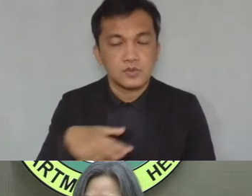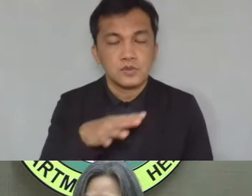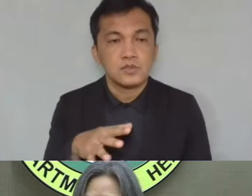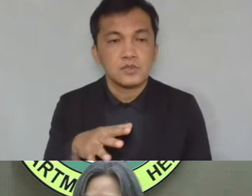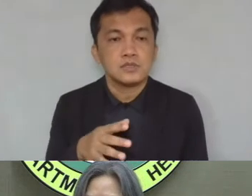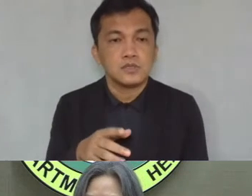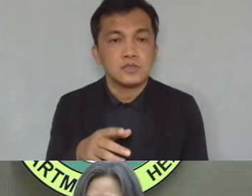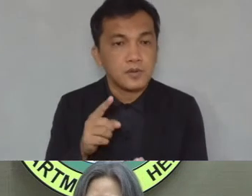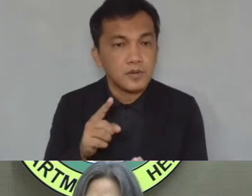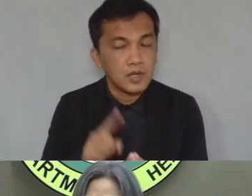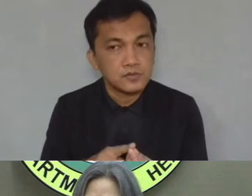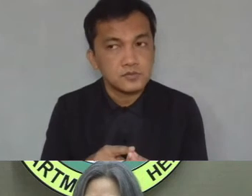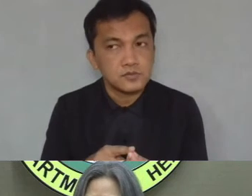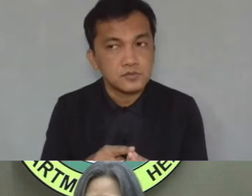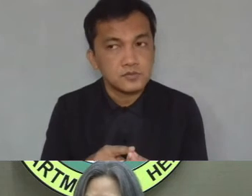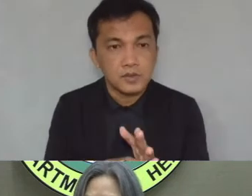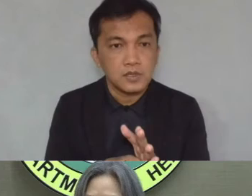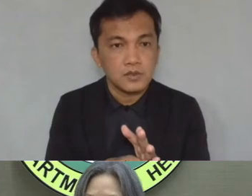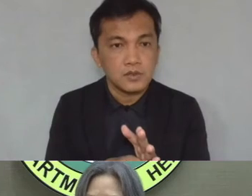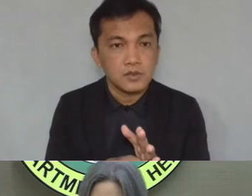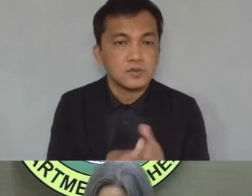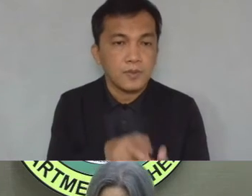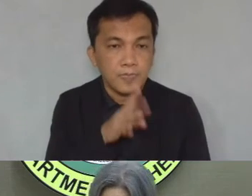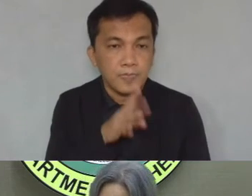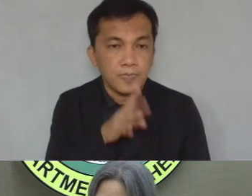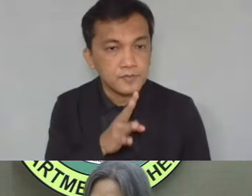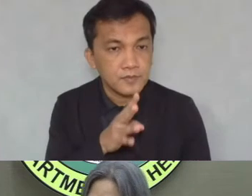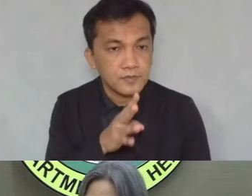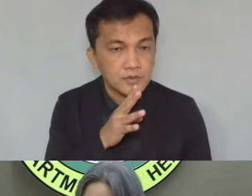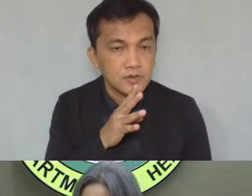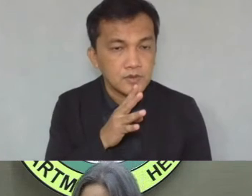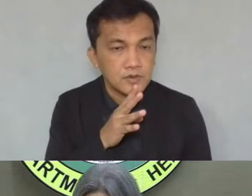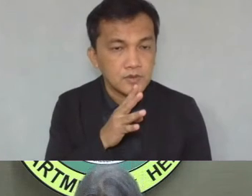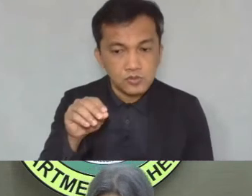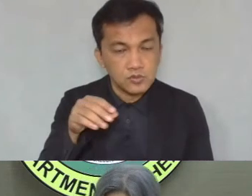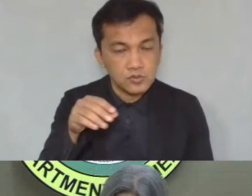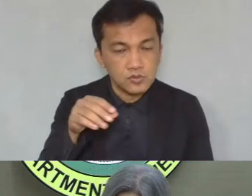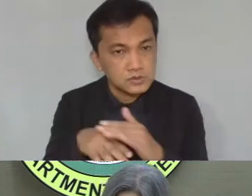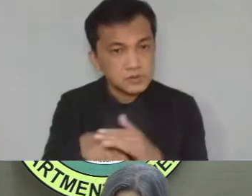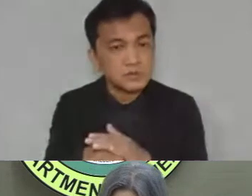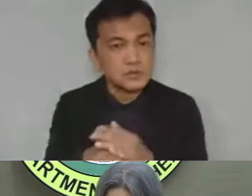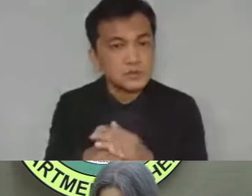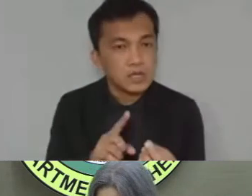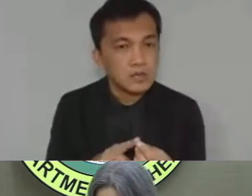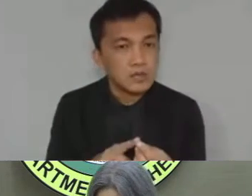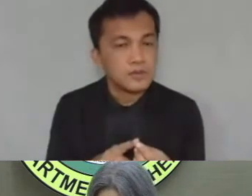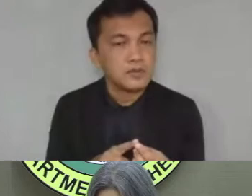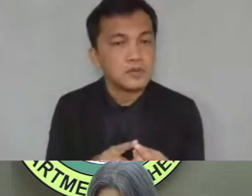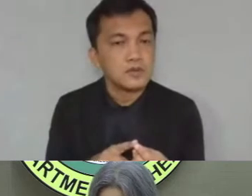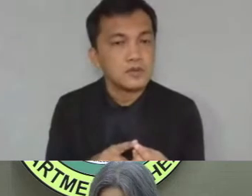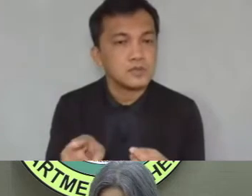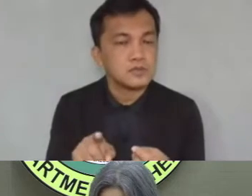going to decide is what level of training is needed. So, for example, our IT people will not only need the IT know-how, but they need to be